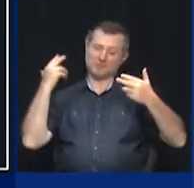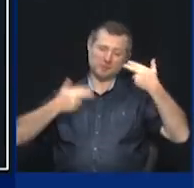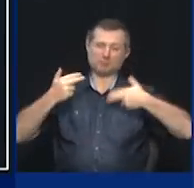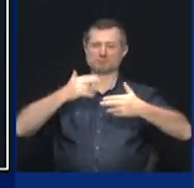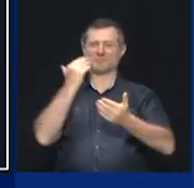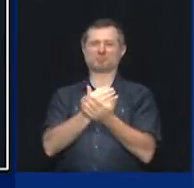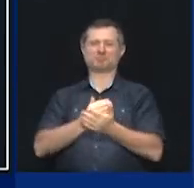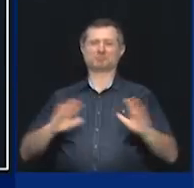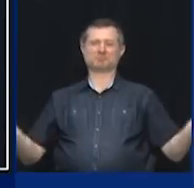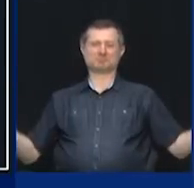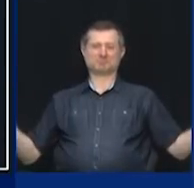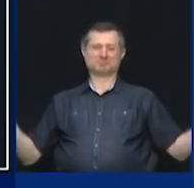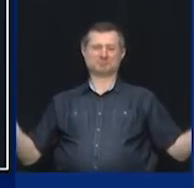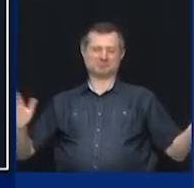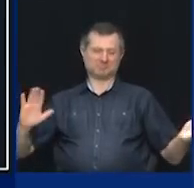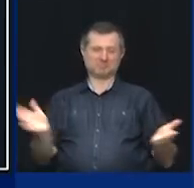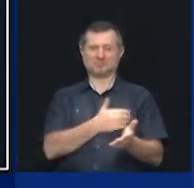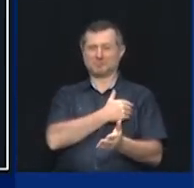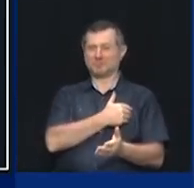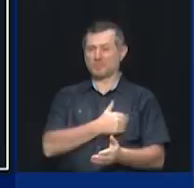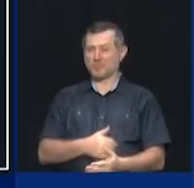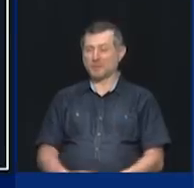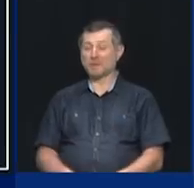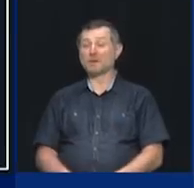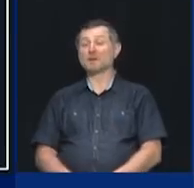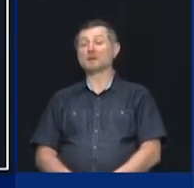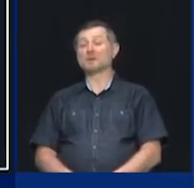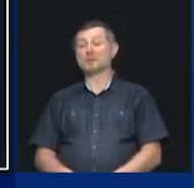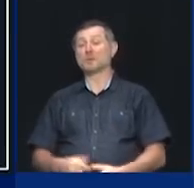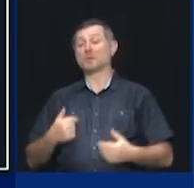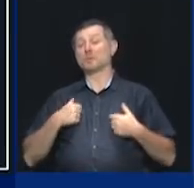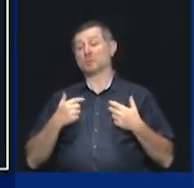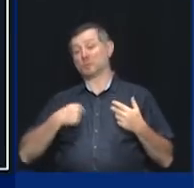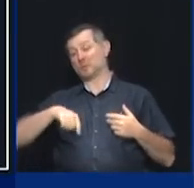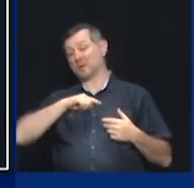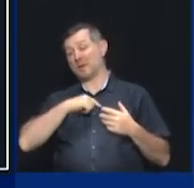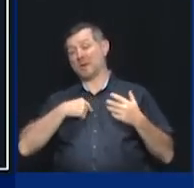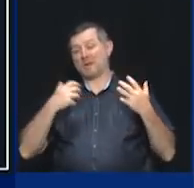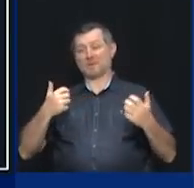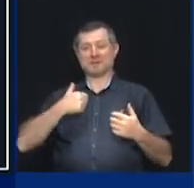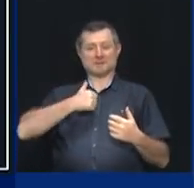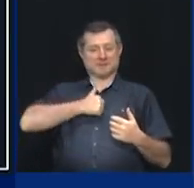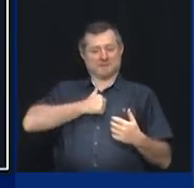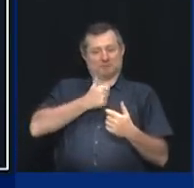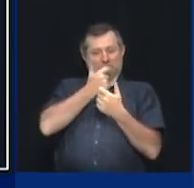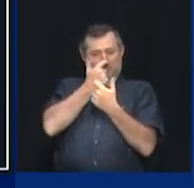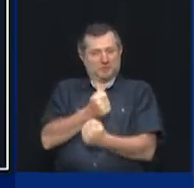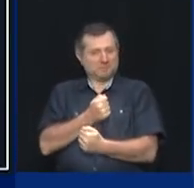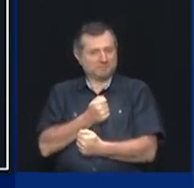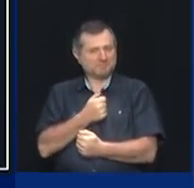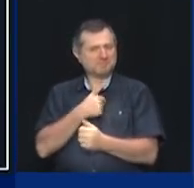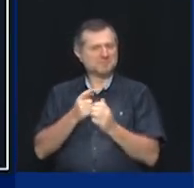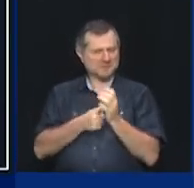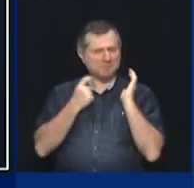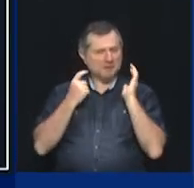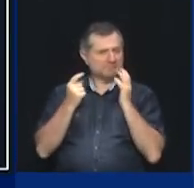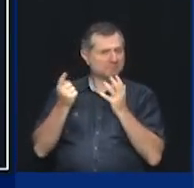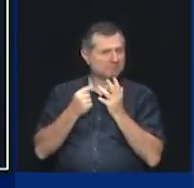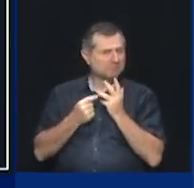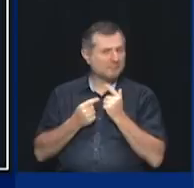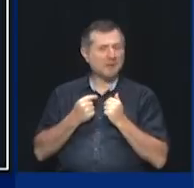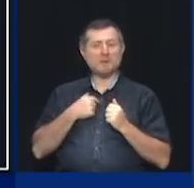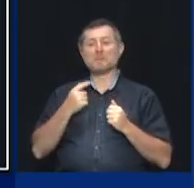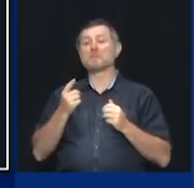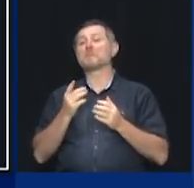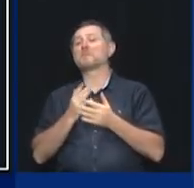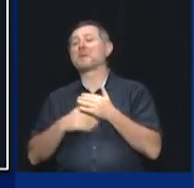us. Self-interest demands that we attack gun violence. Basic fairness